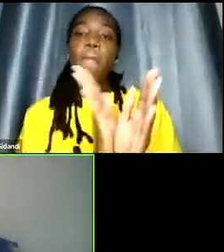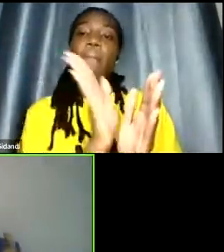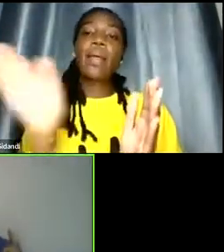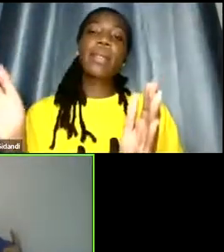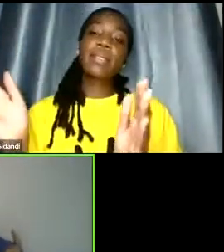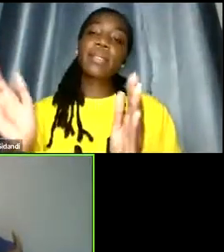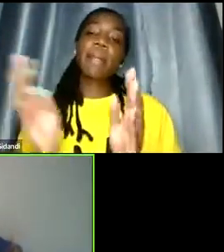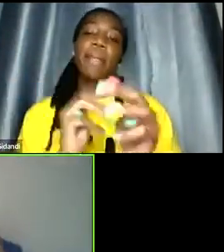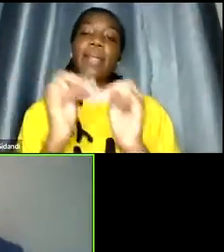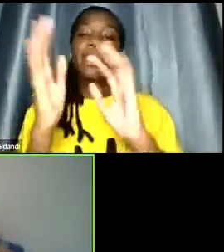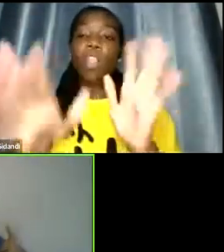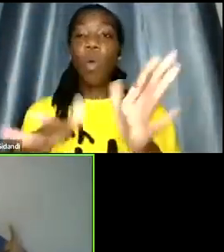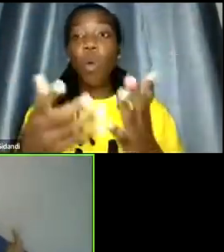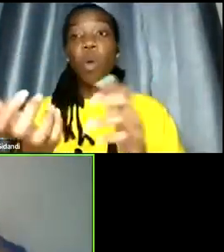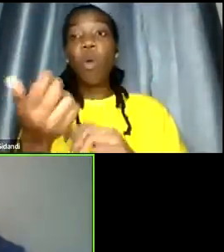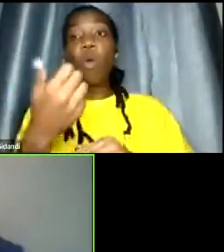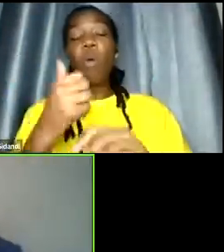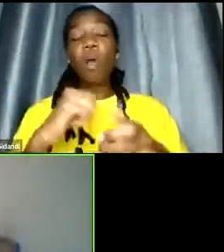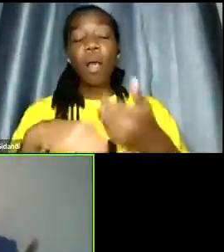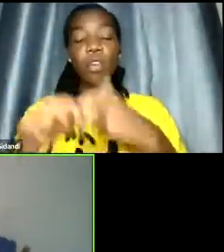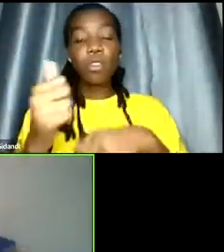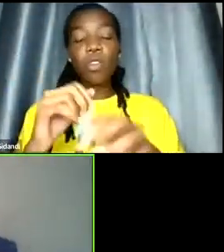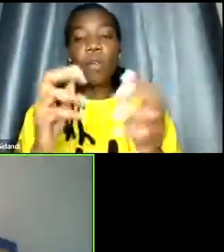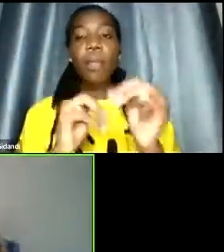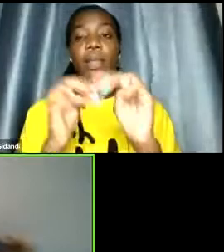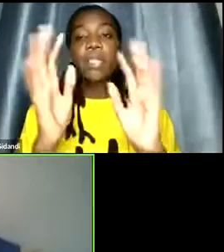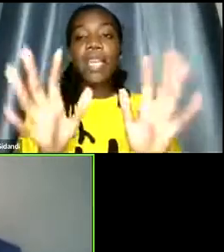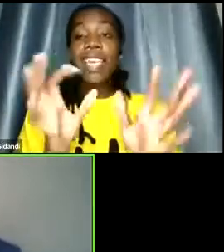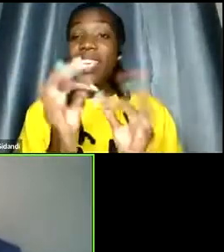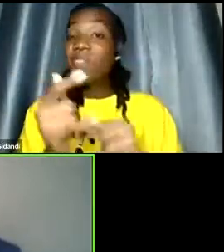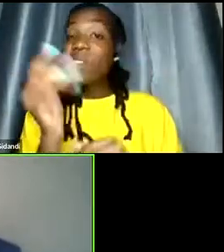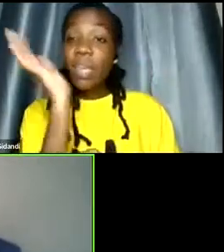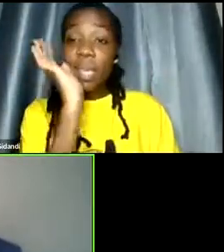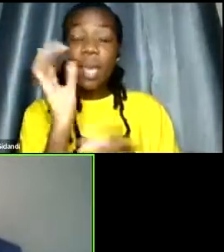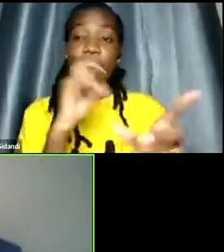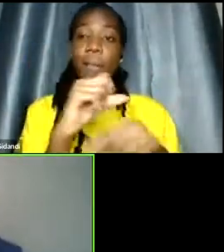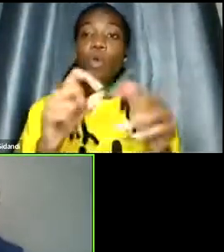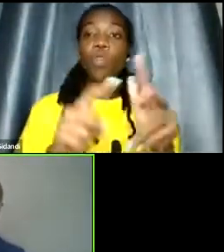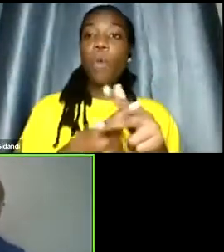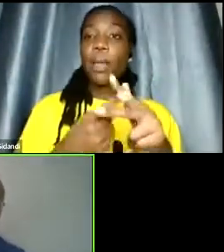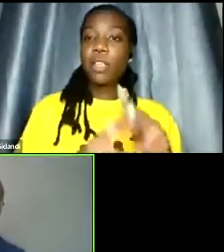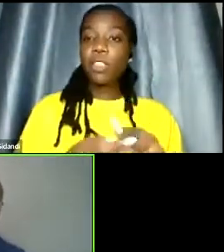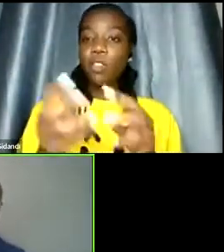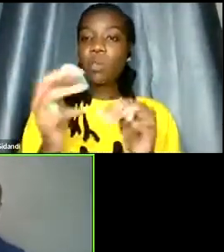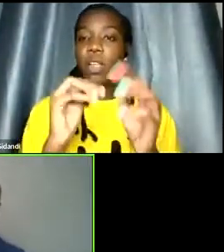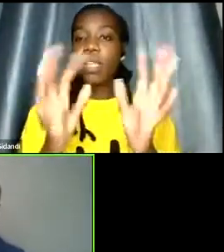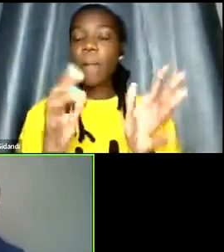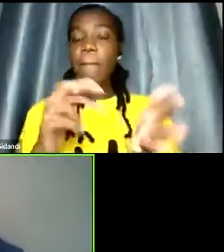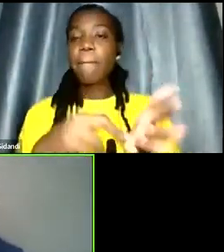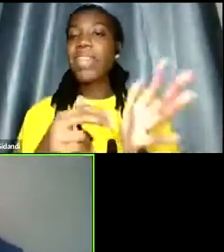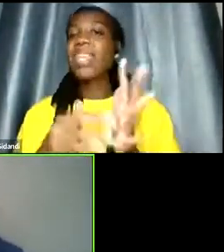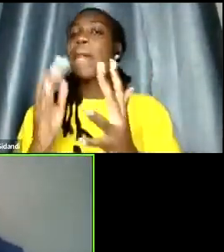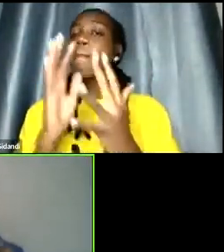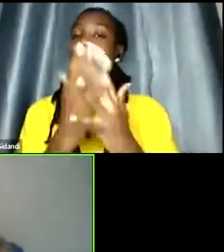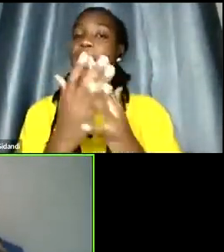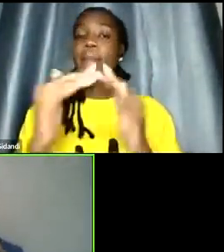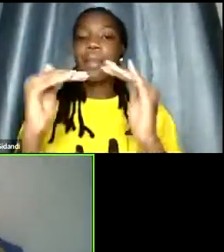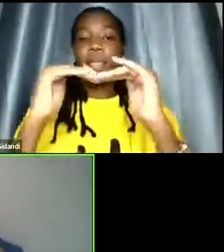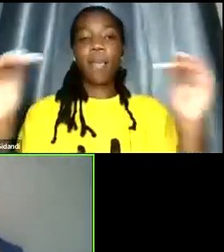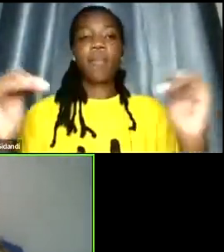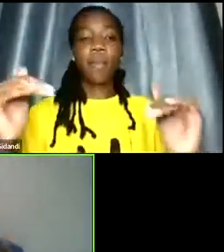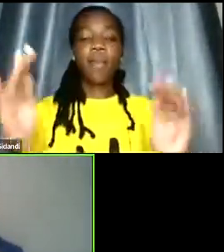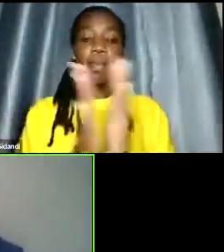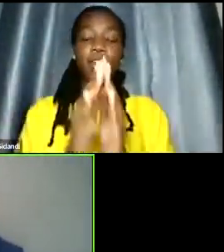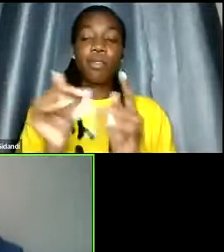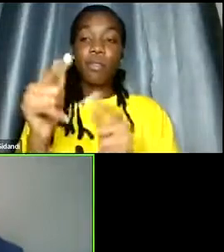manager. Whenever you hear the word operational anything, it's mid-level. Because at the foundational level, it's tactical. At the operational